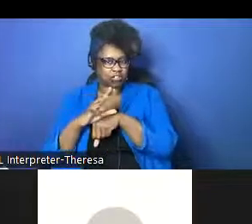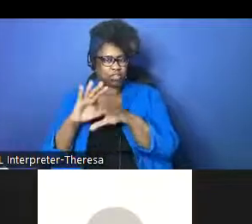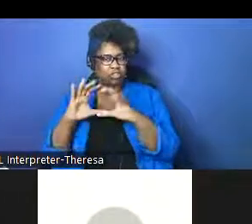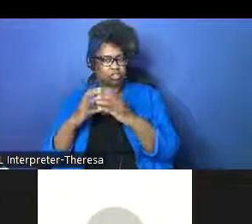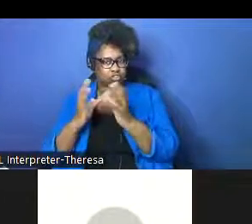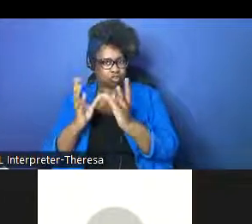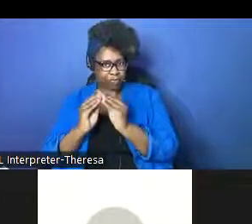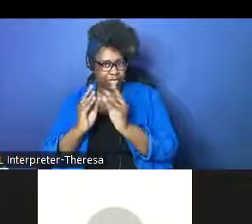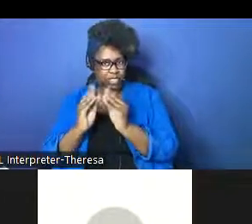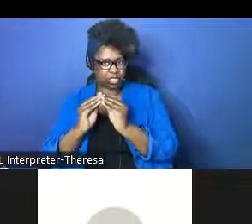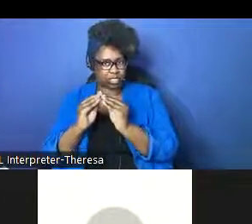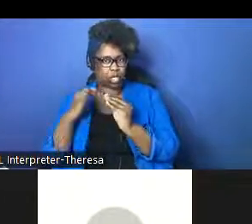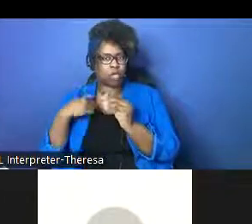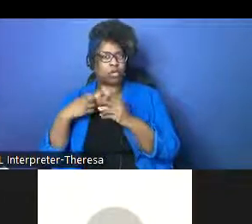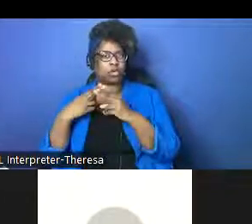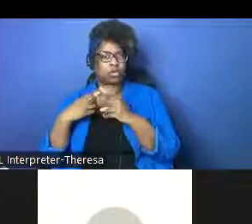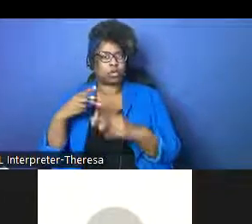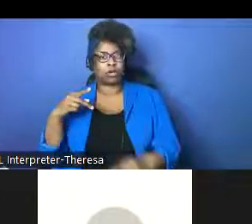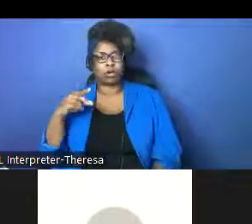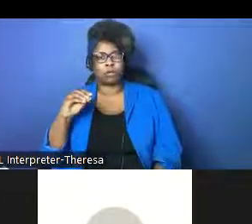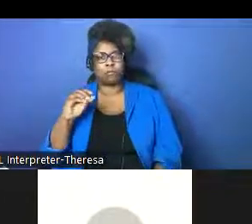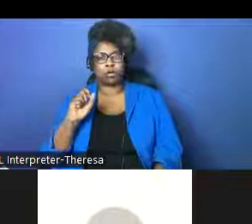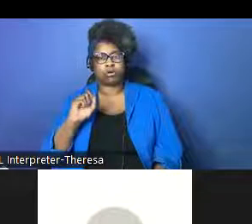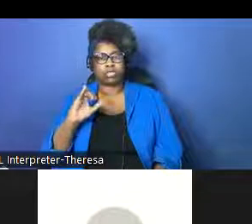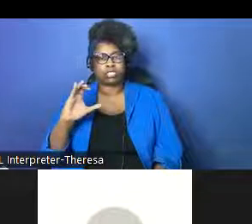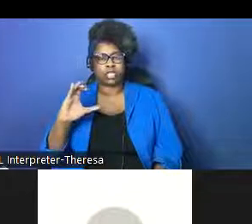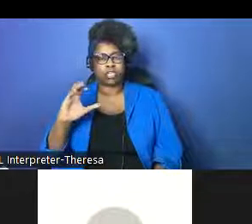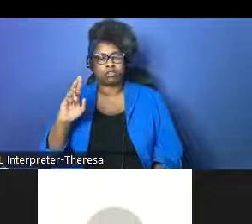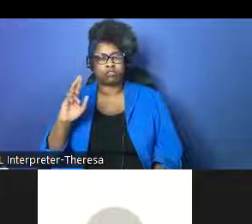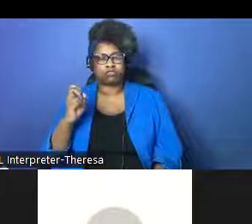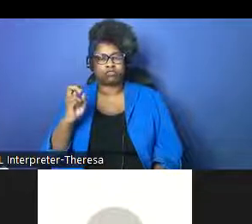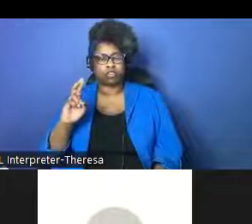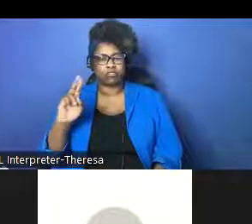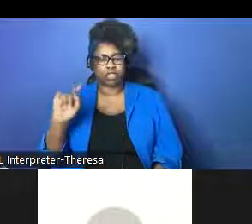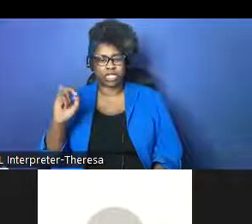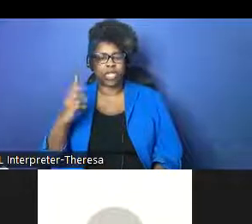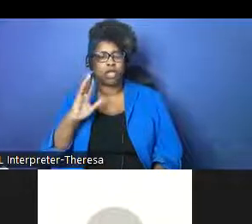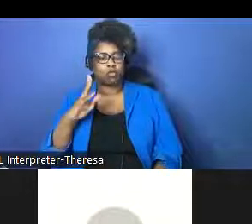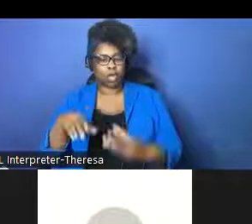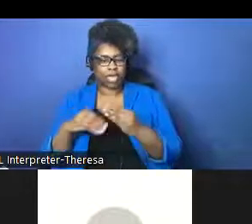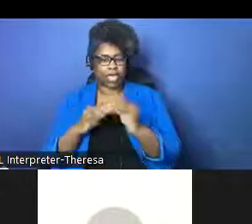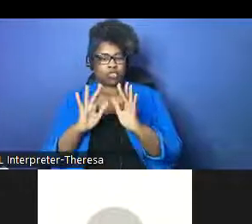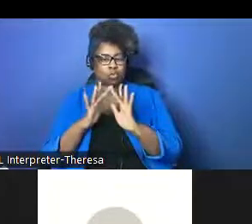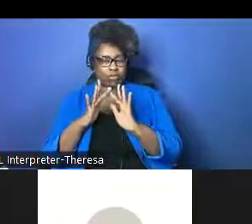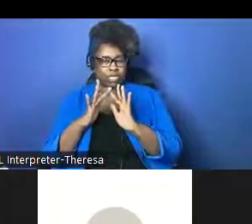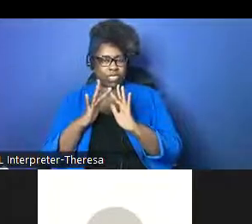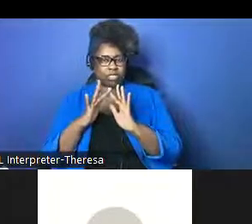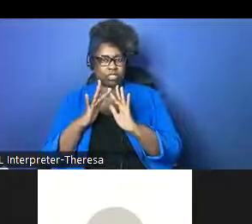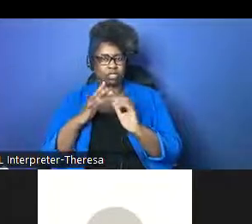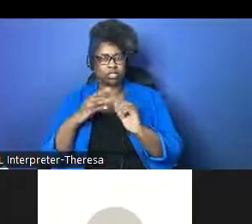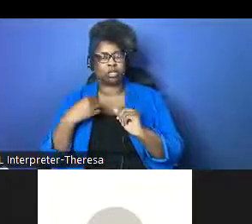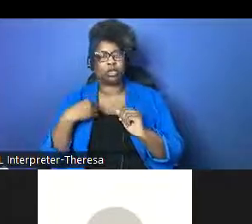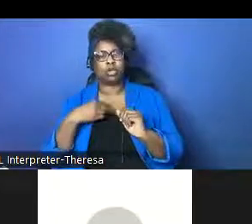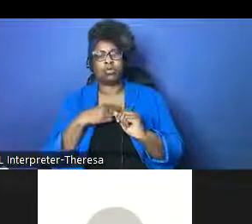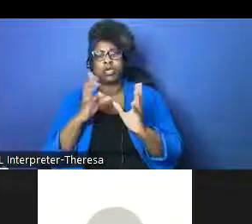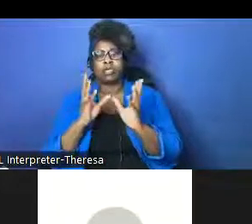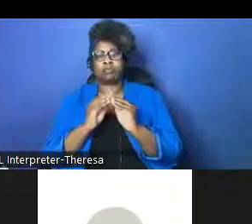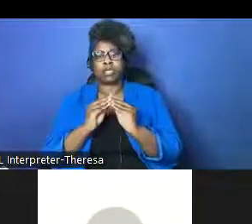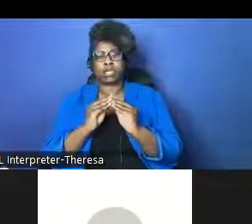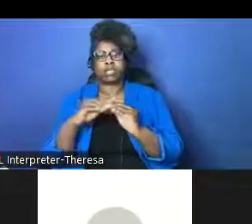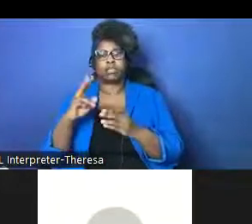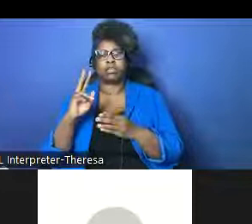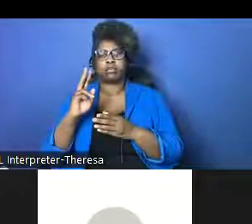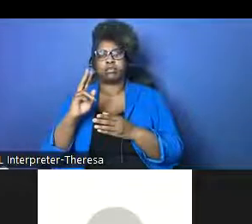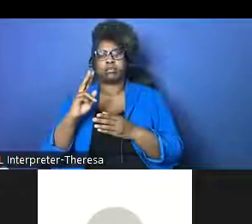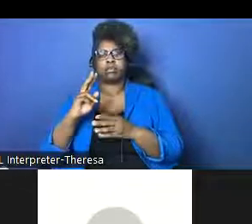meetings. We call them the Passaic River CAGs. I'm going to add the website to that. We meet every other month,